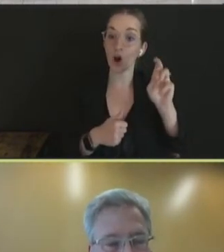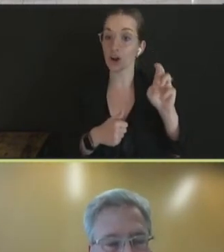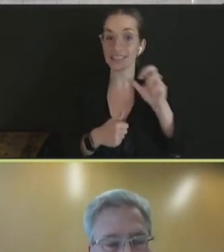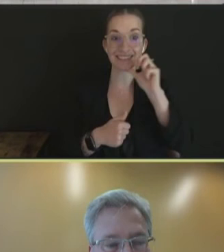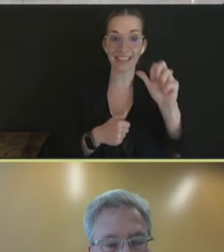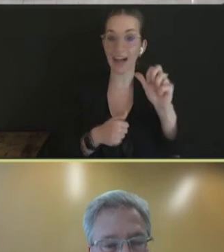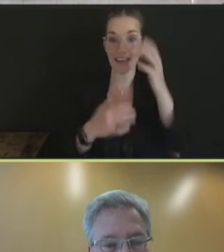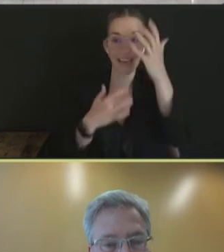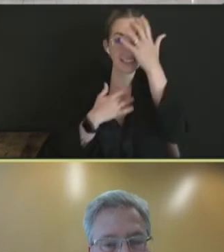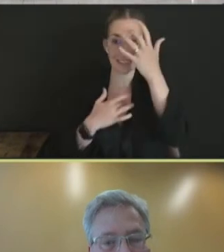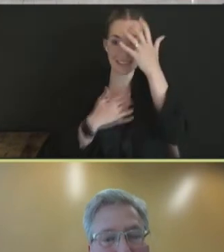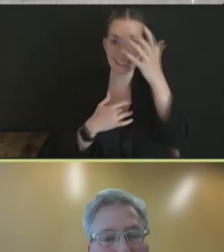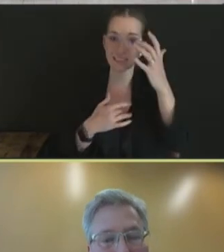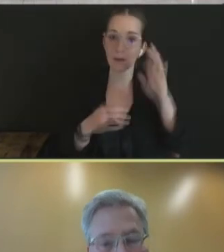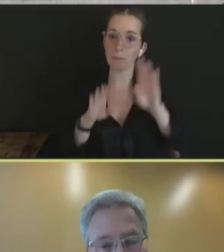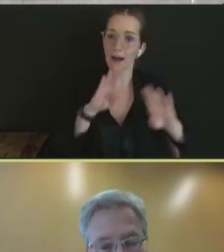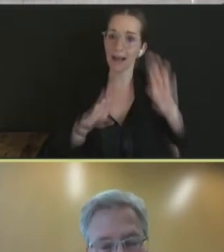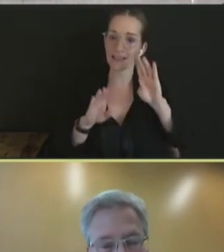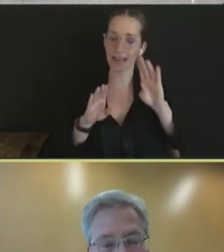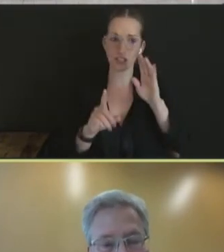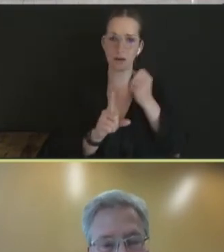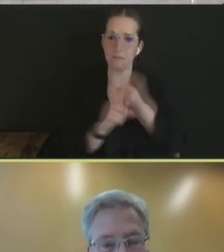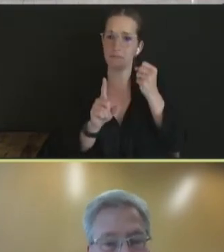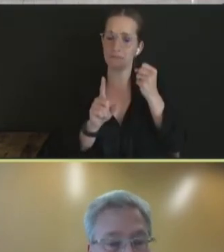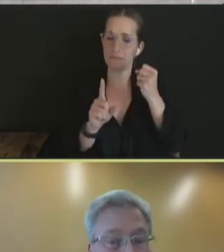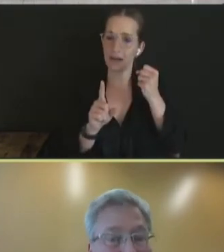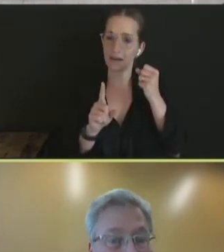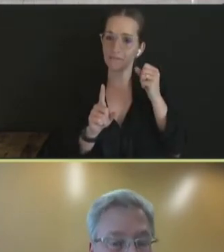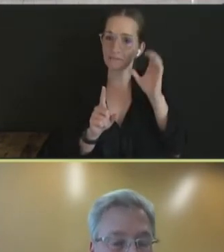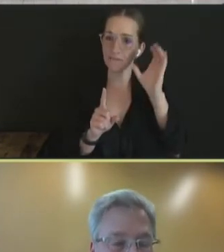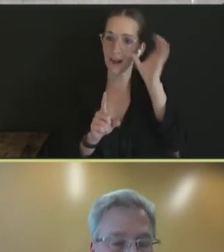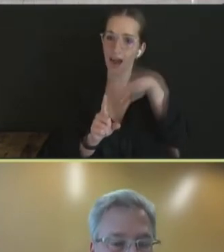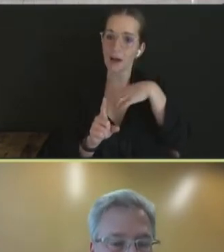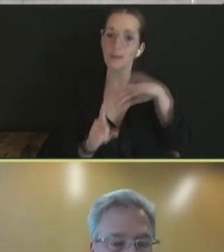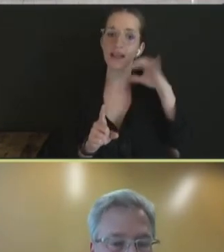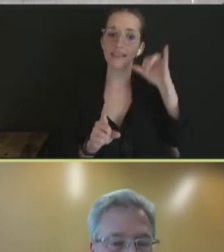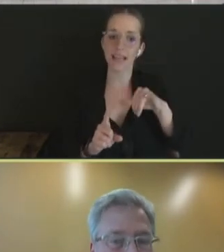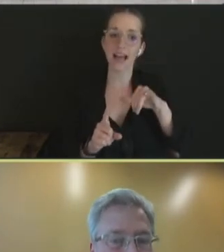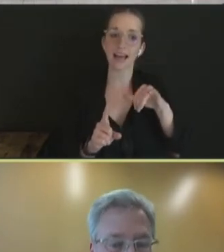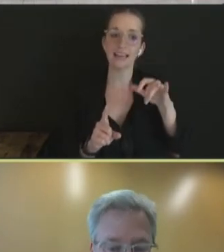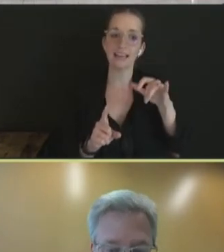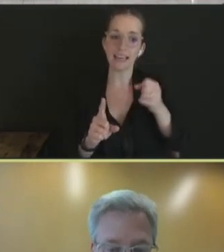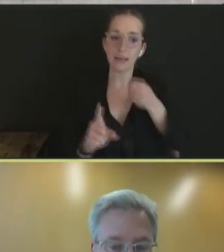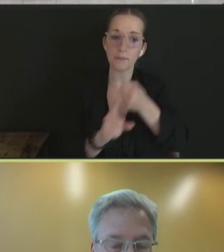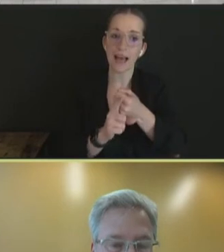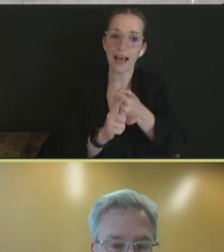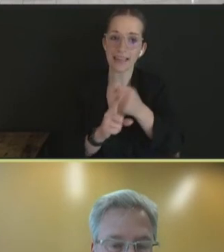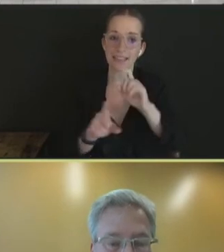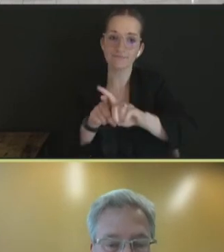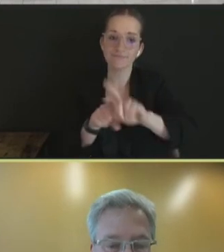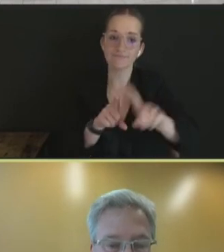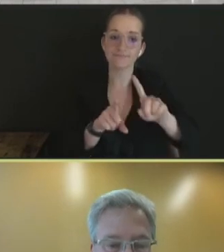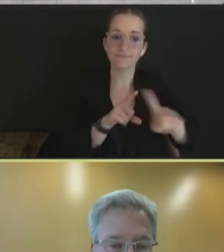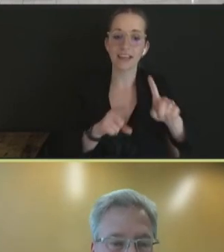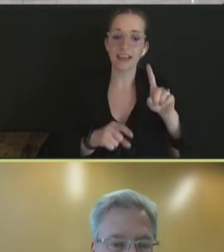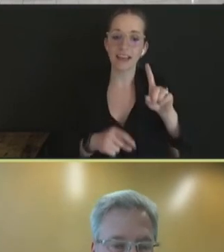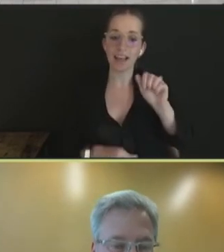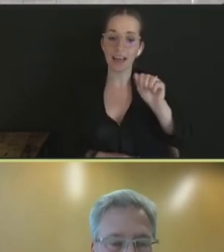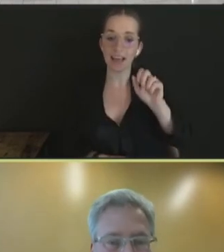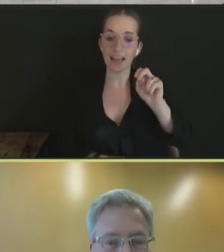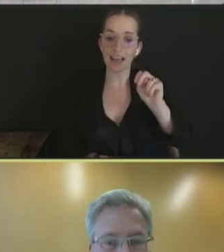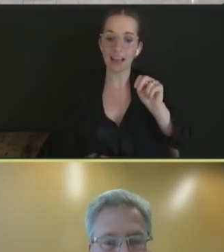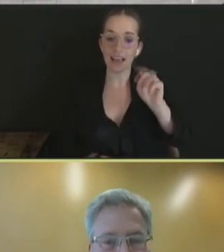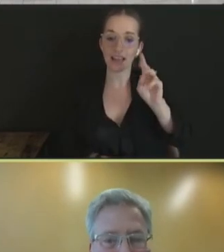that impacts a number of endemic diseases, predominantly bacterial pathogens, but